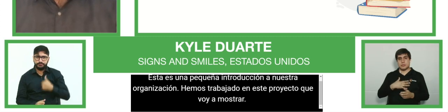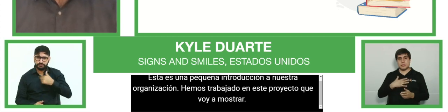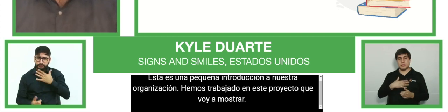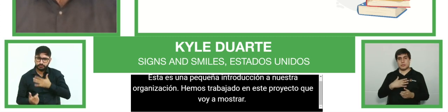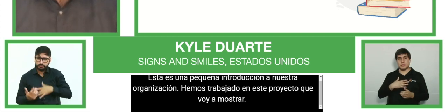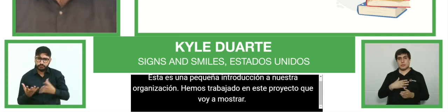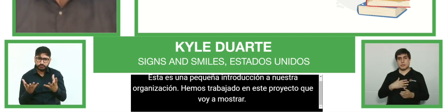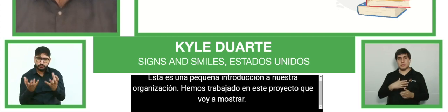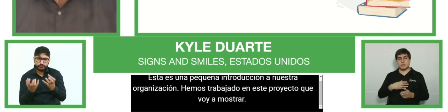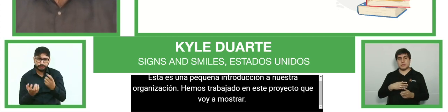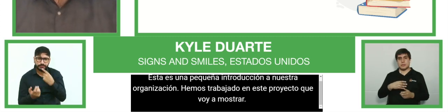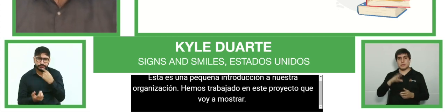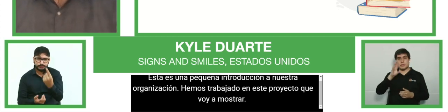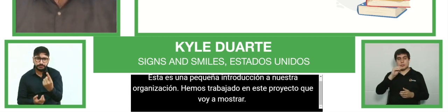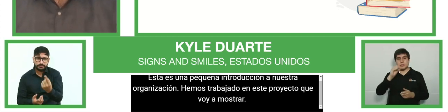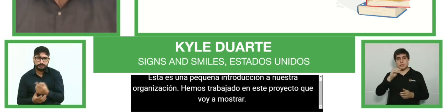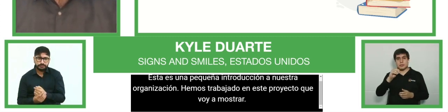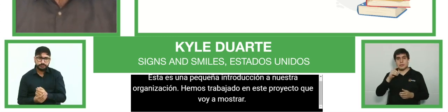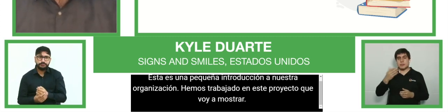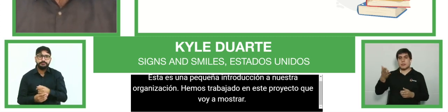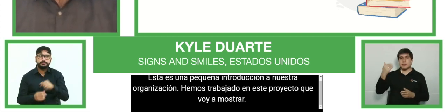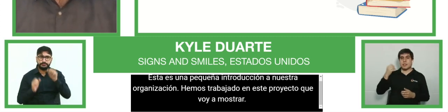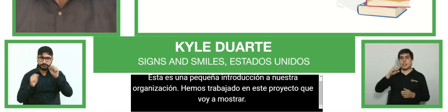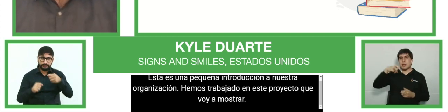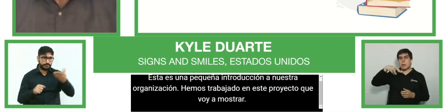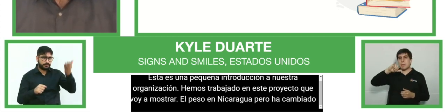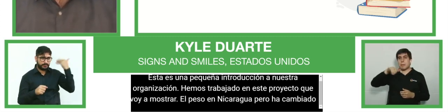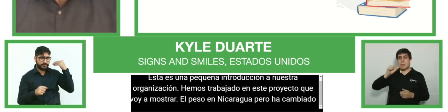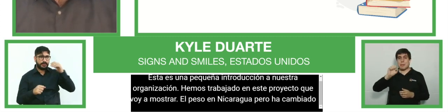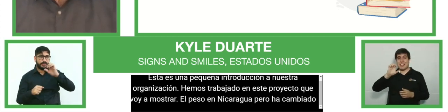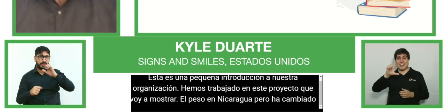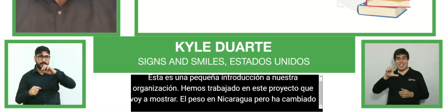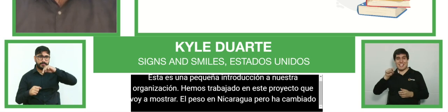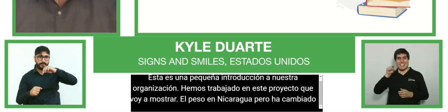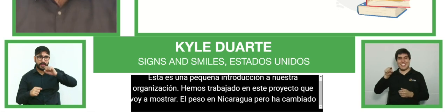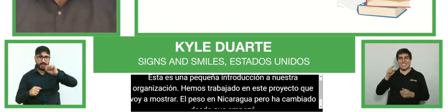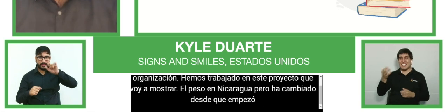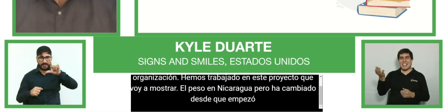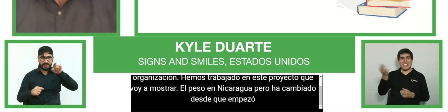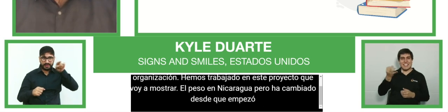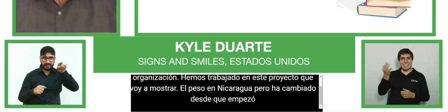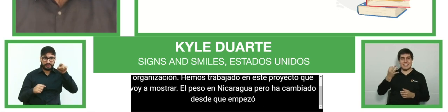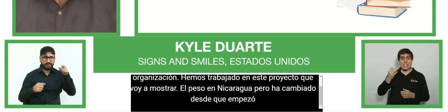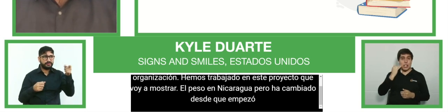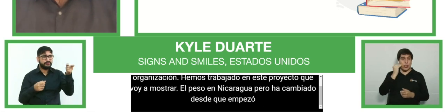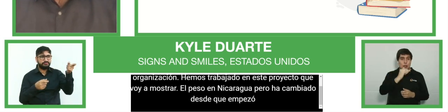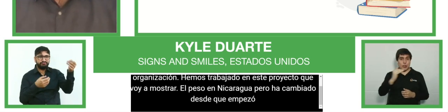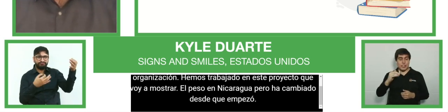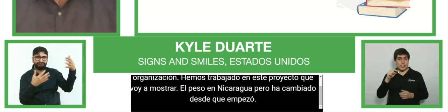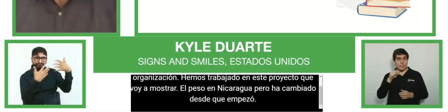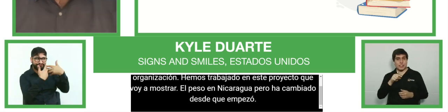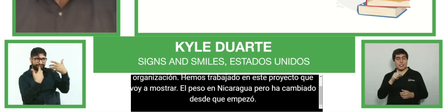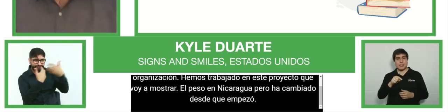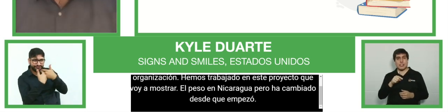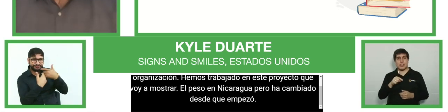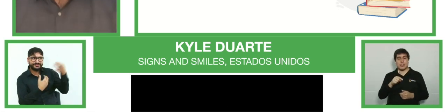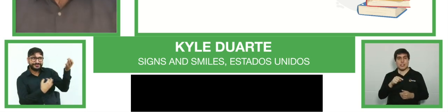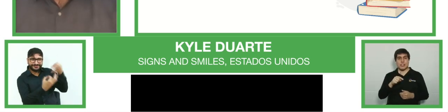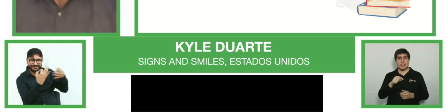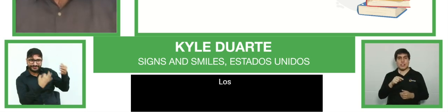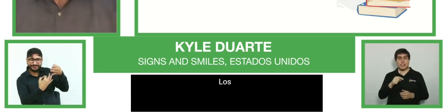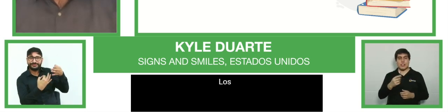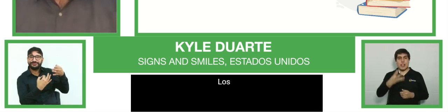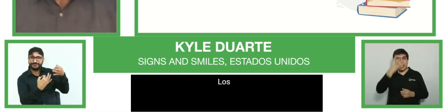that children they learn not only in school, but also from their peers, and especially in this project, from